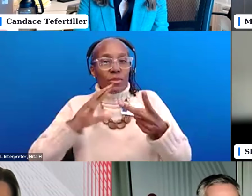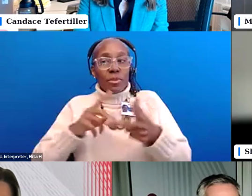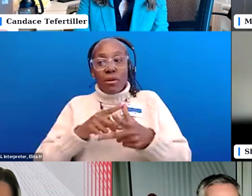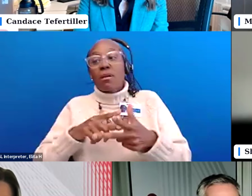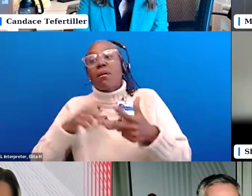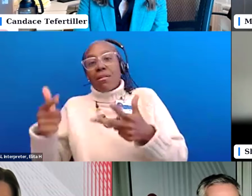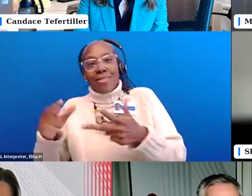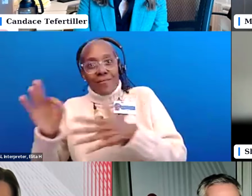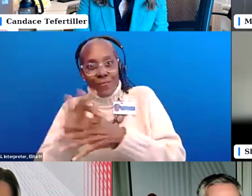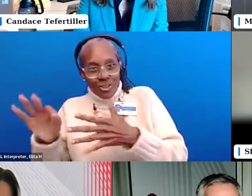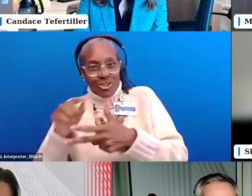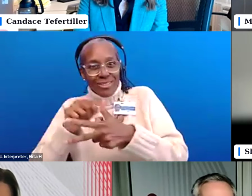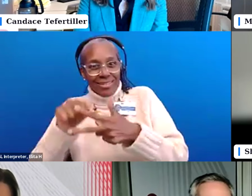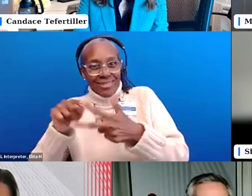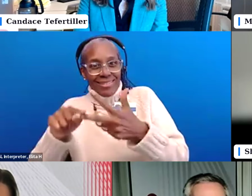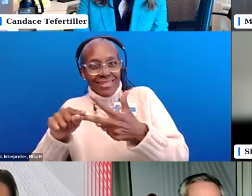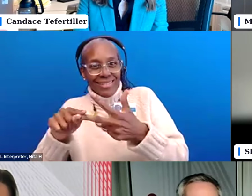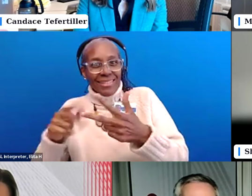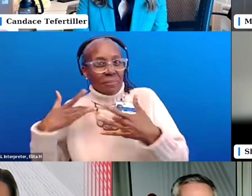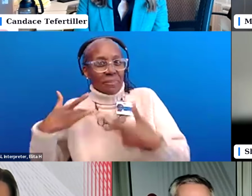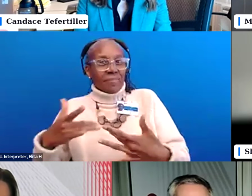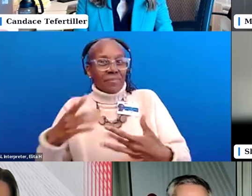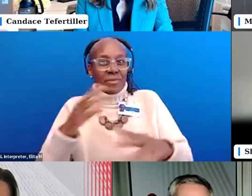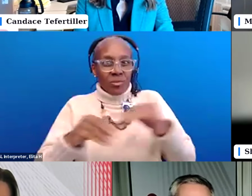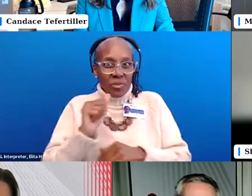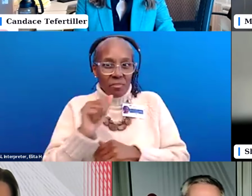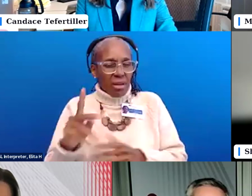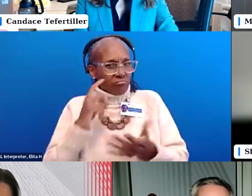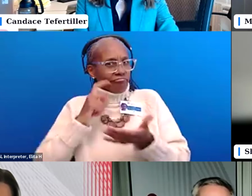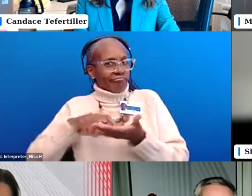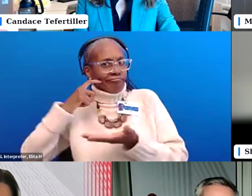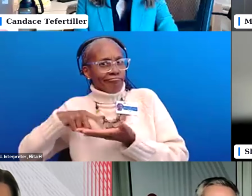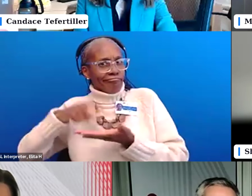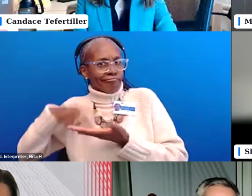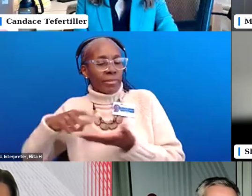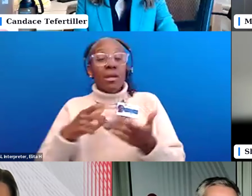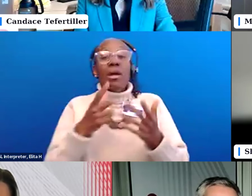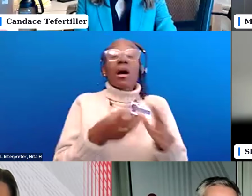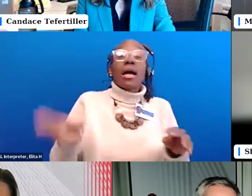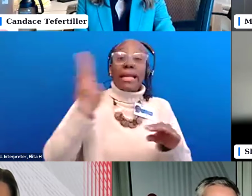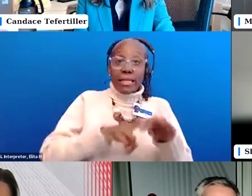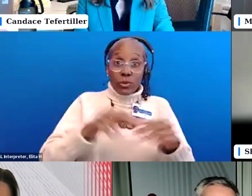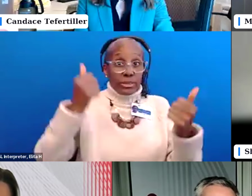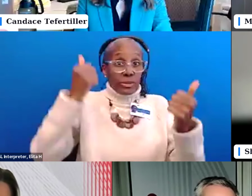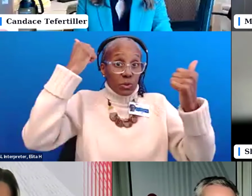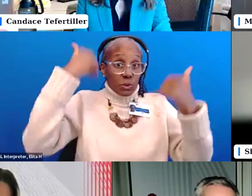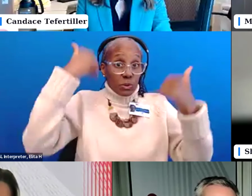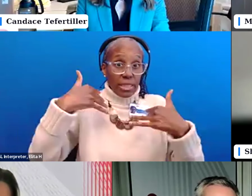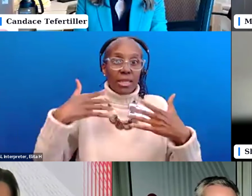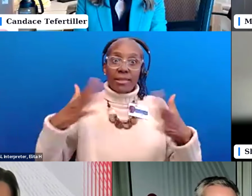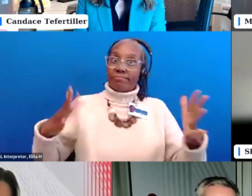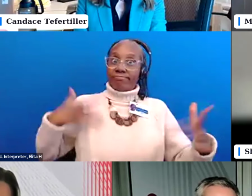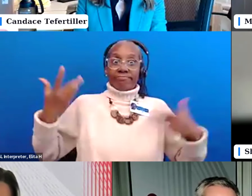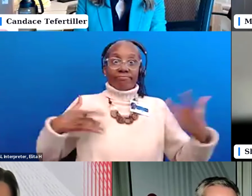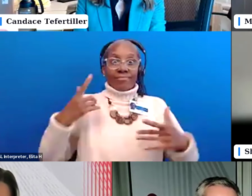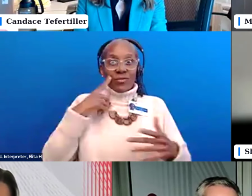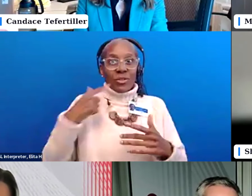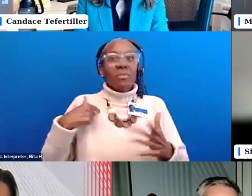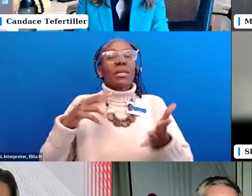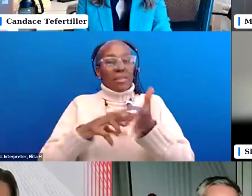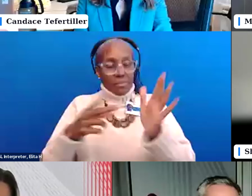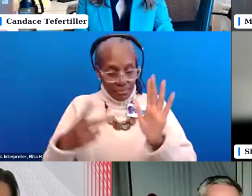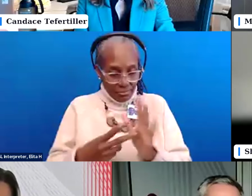of function just anytime I've gotten movement back. I did get increased sweating, which was really exciting for me because that